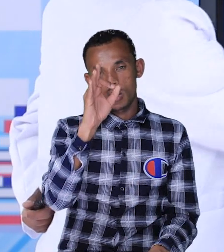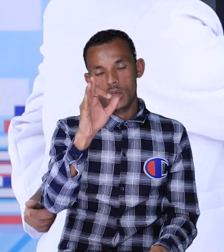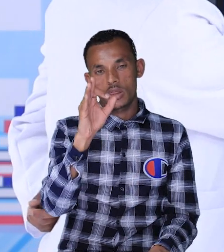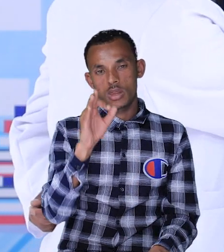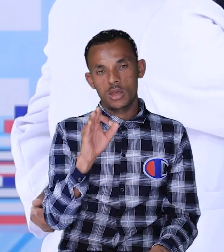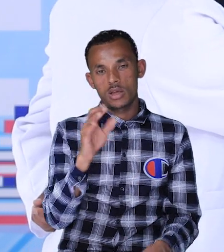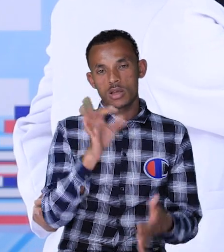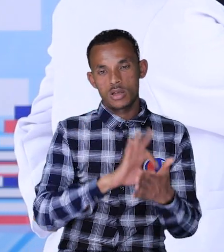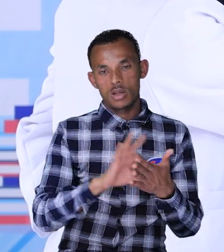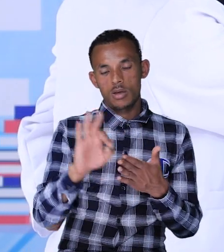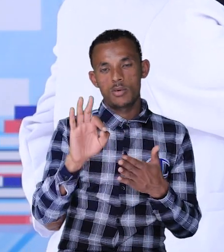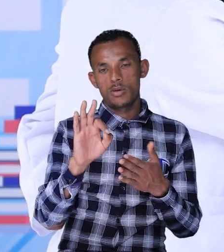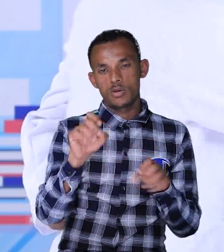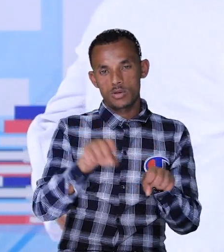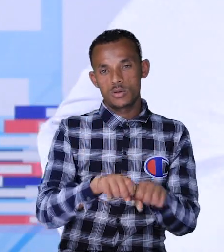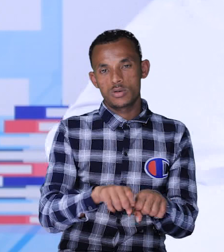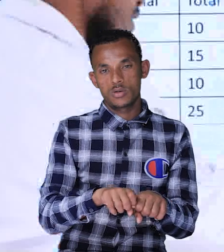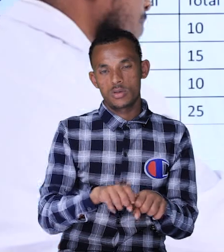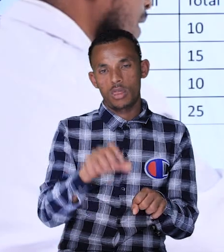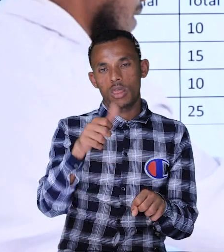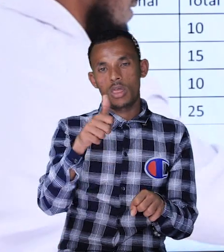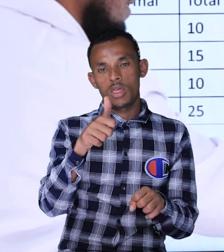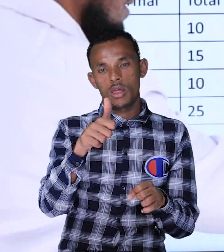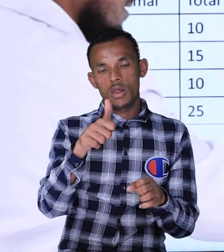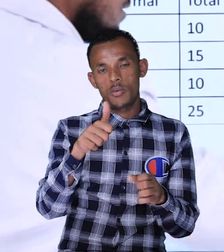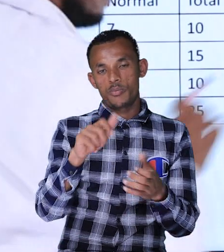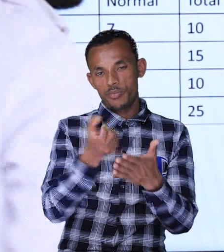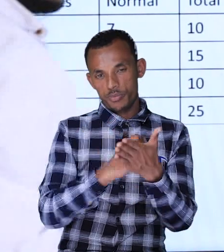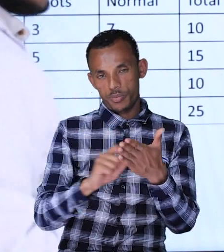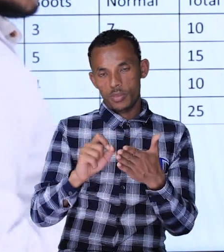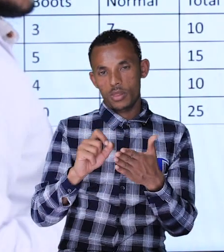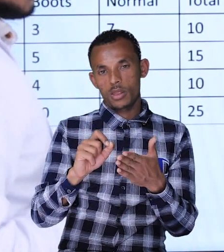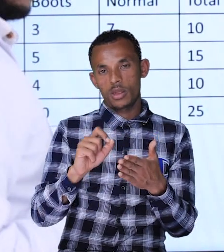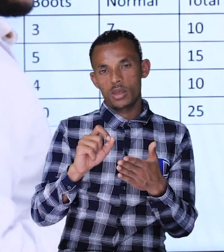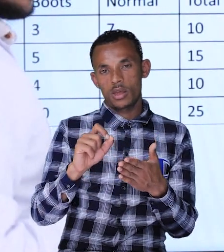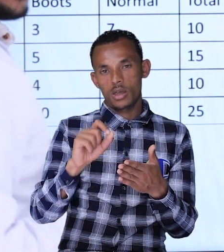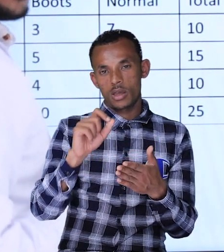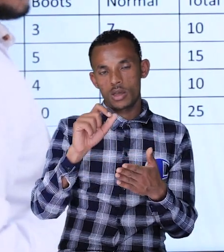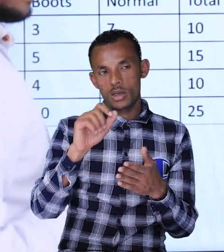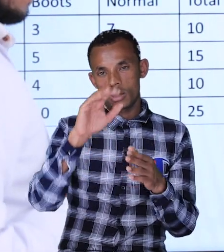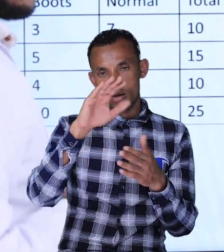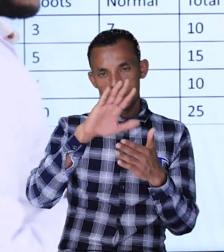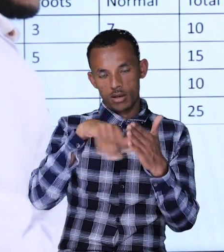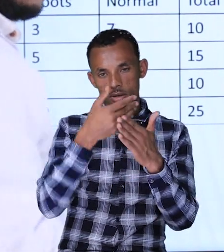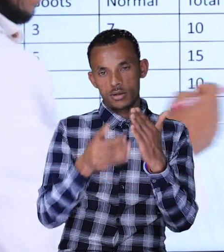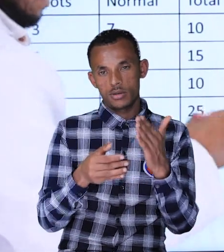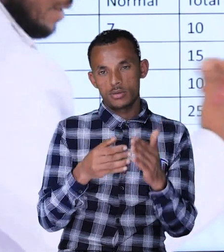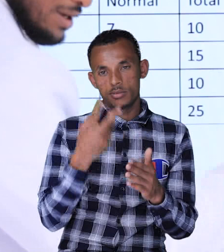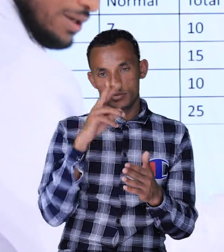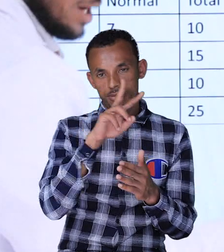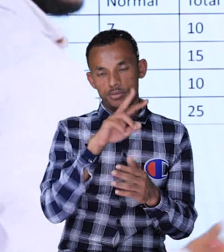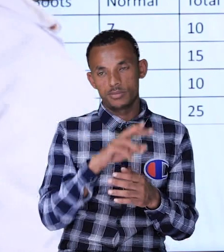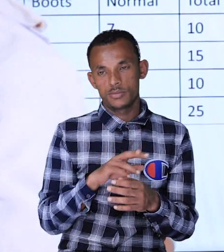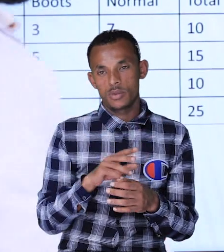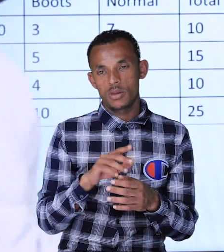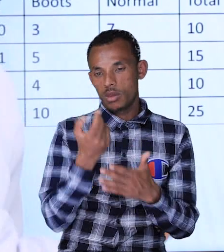in 1990, the number of shoes produced is 10. So you draw a bar chart up to this part, up to 10. Similarly,